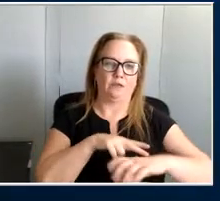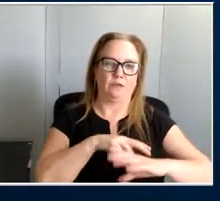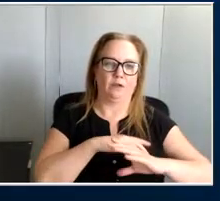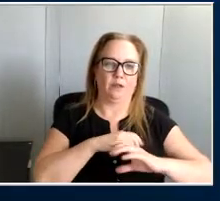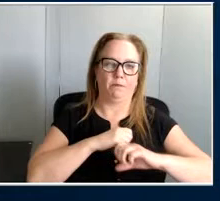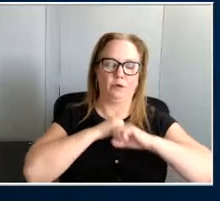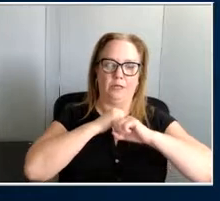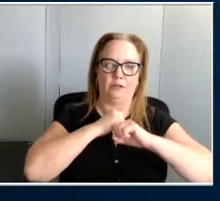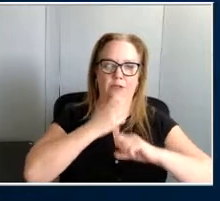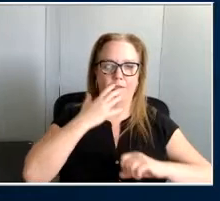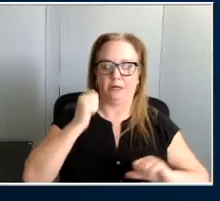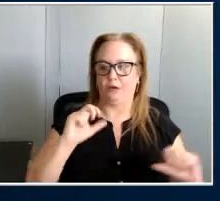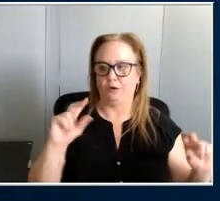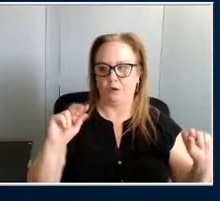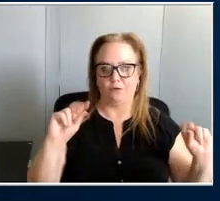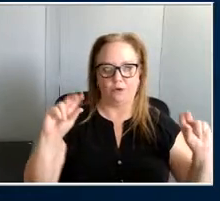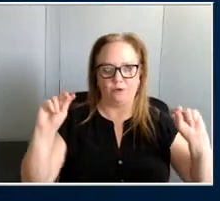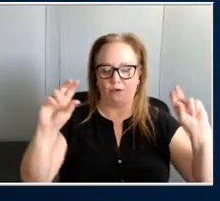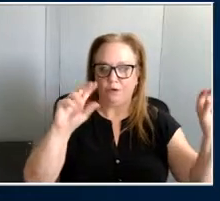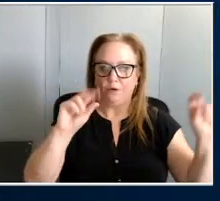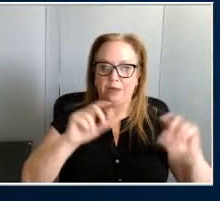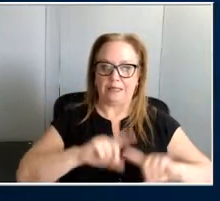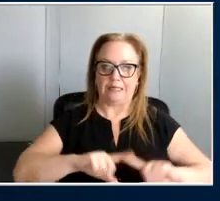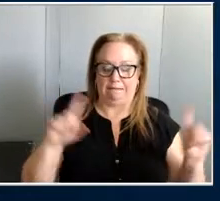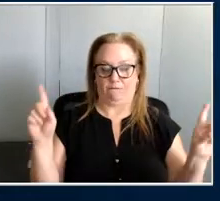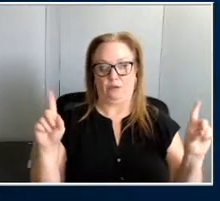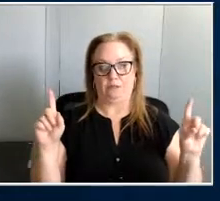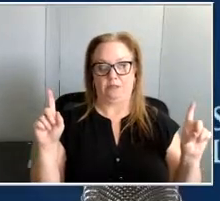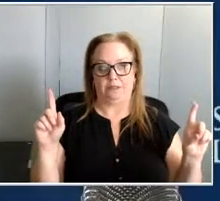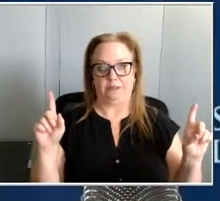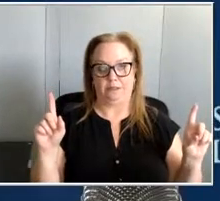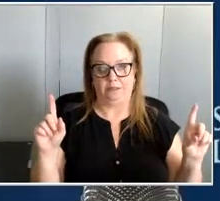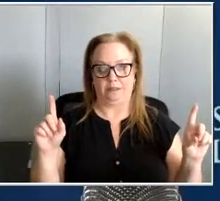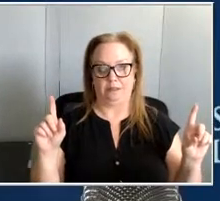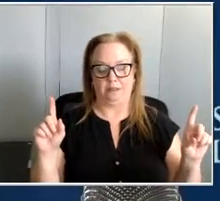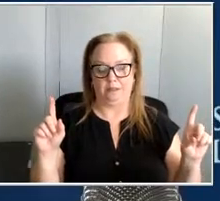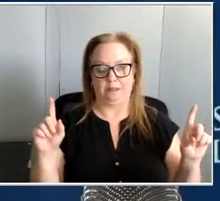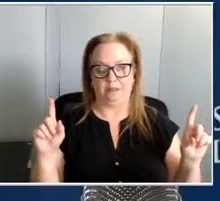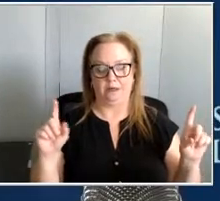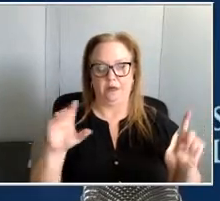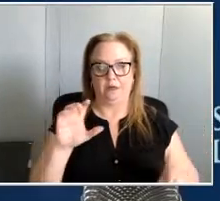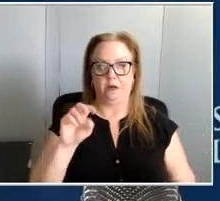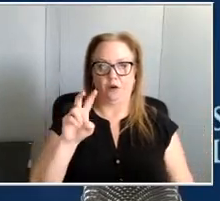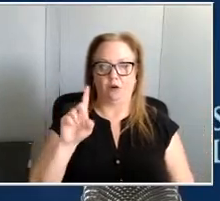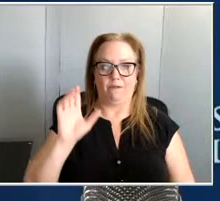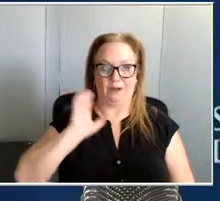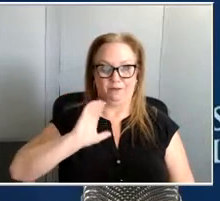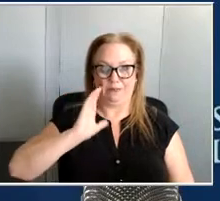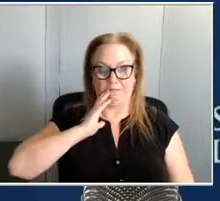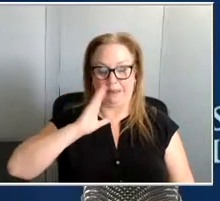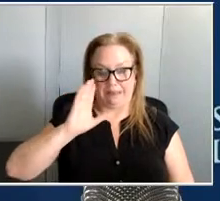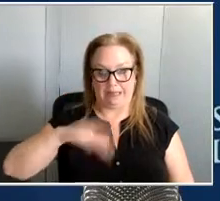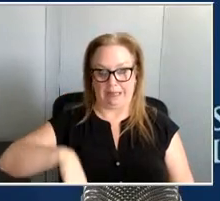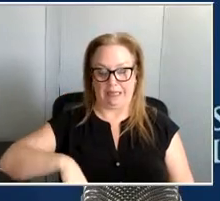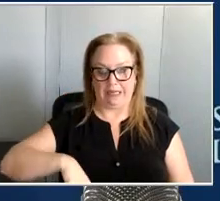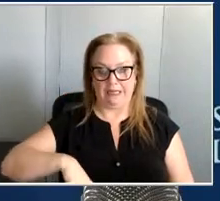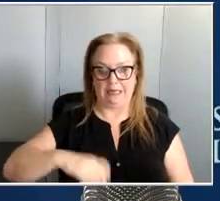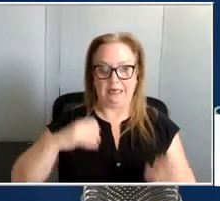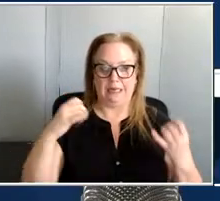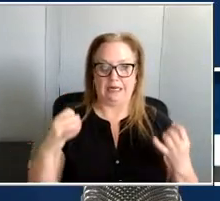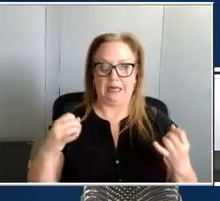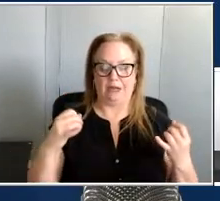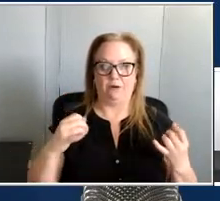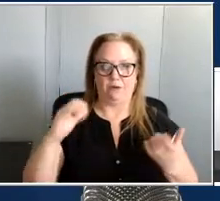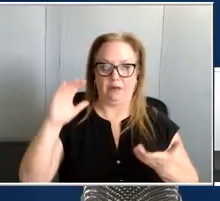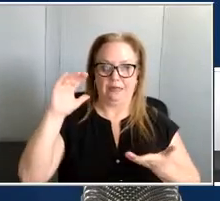no. The difference is that initially, COVID was really bad. Yeah. And now it's back down